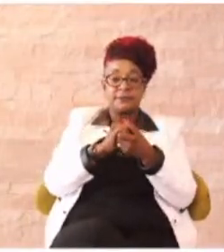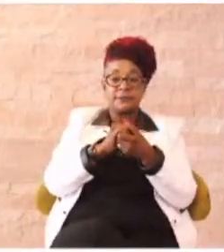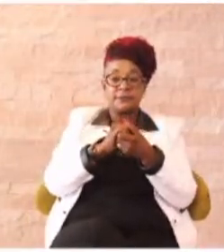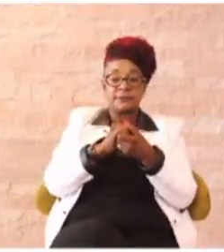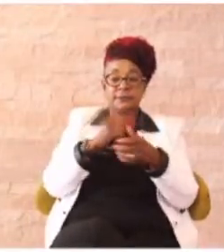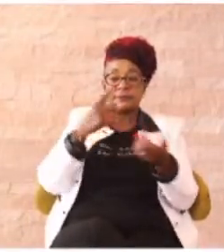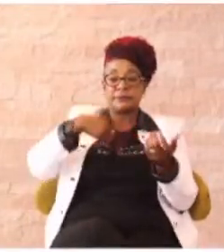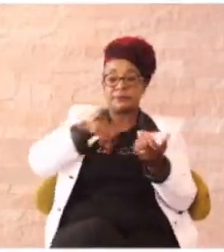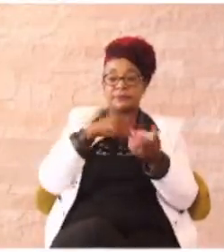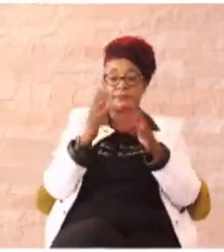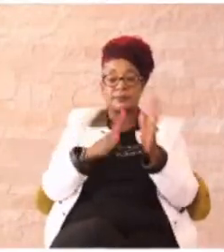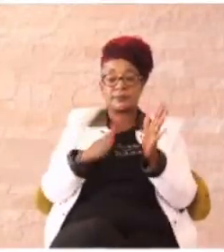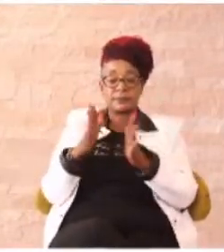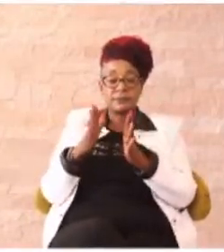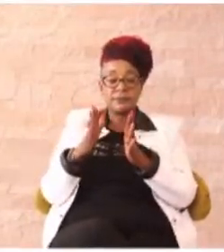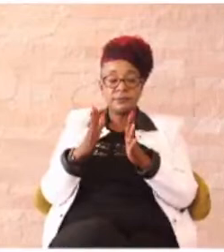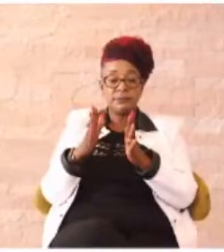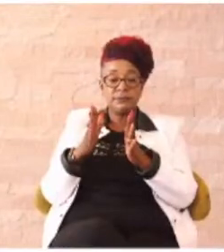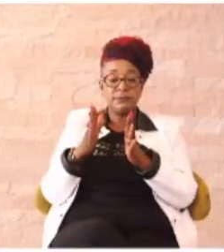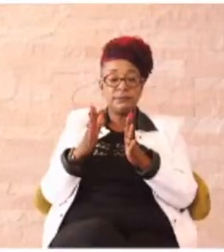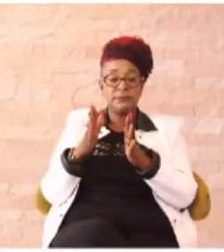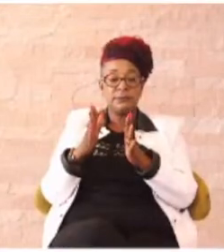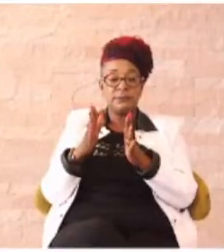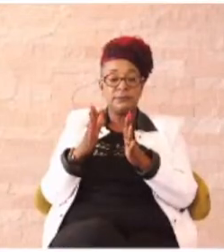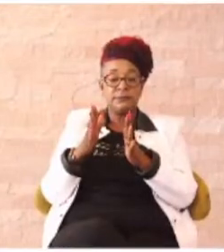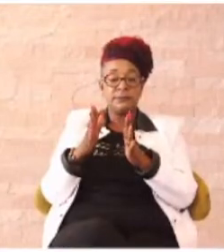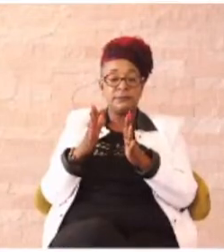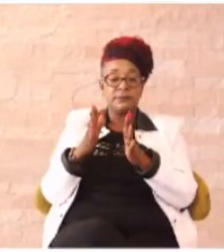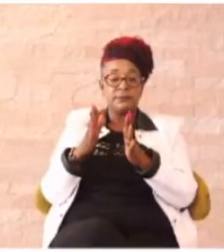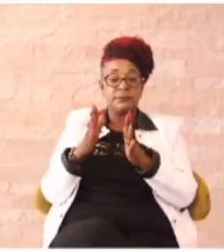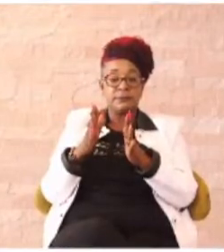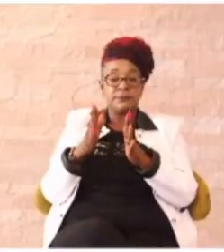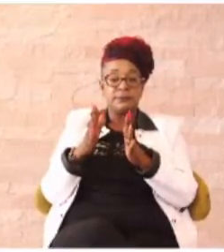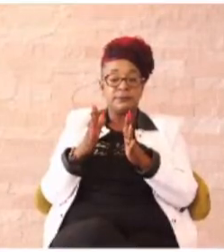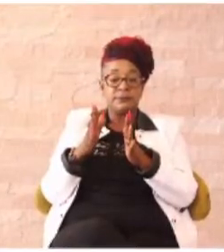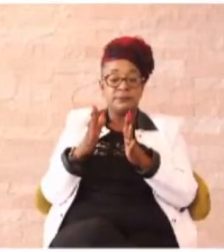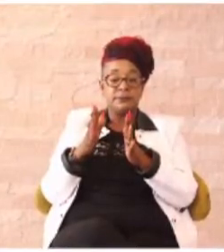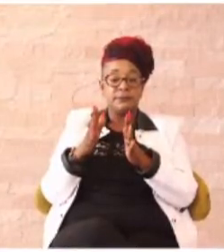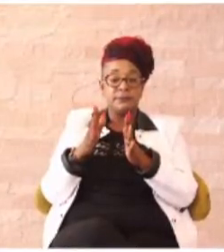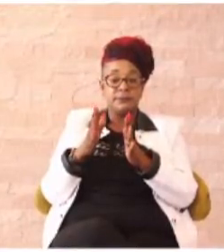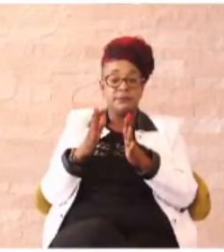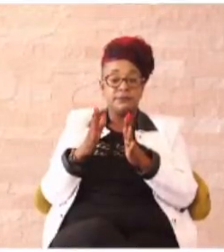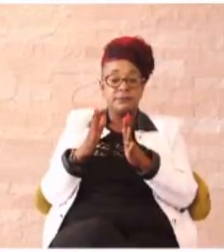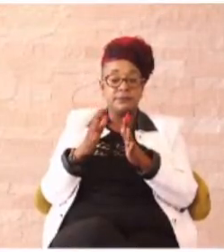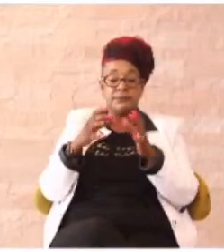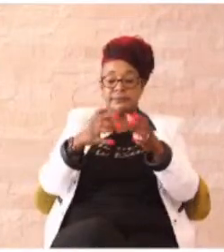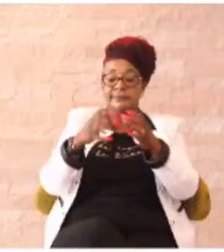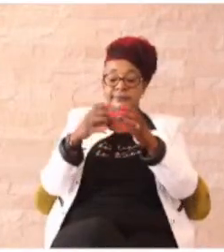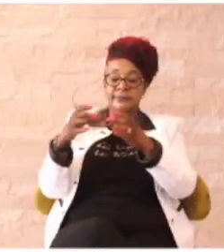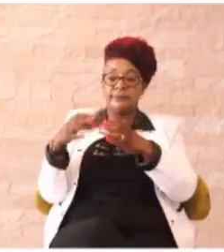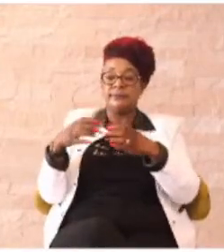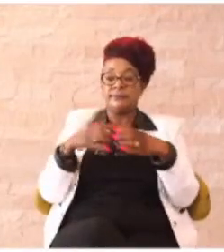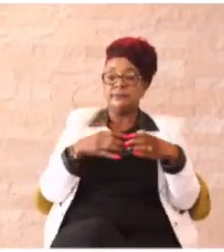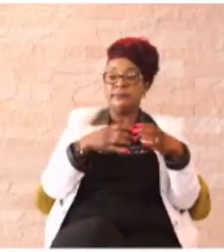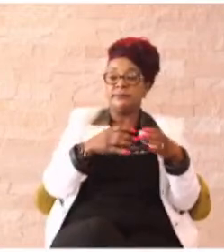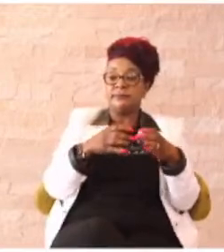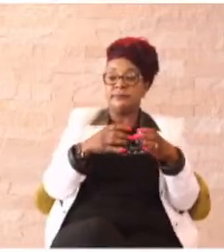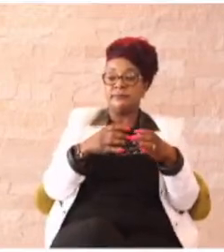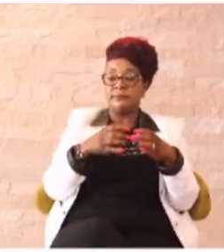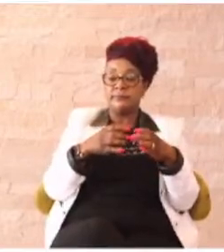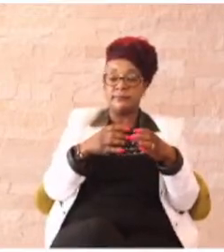we organize people based on the small unit, administrative unit we call